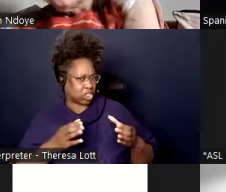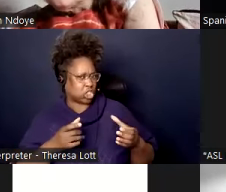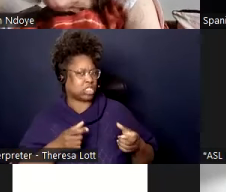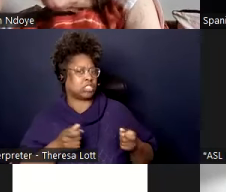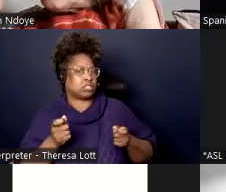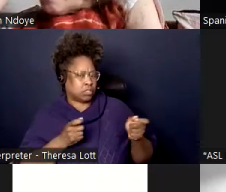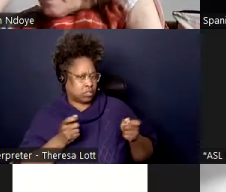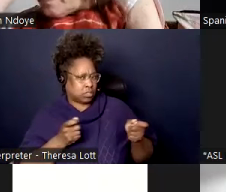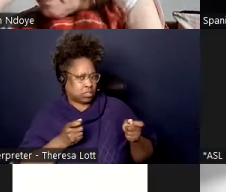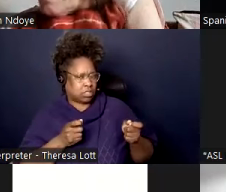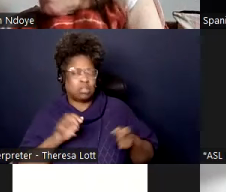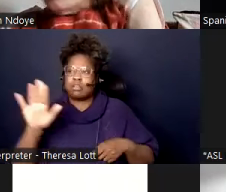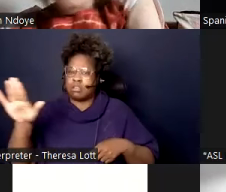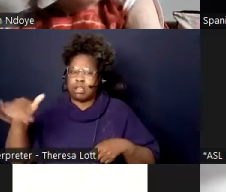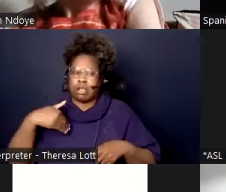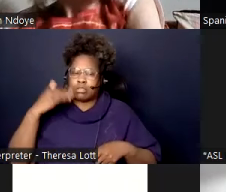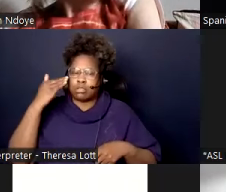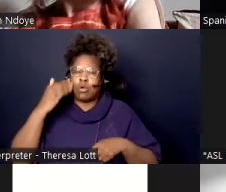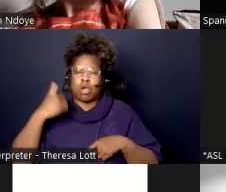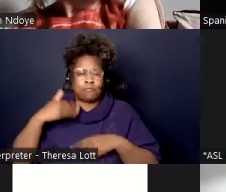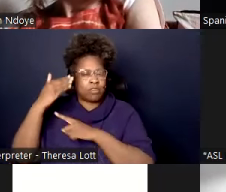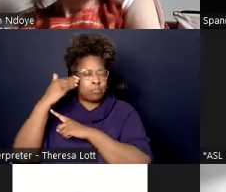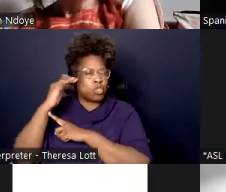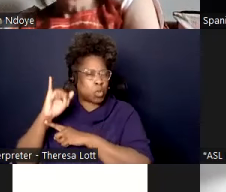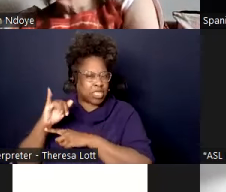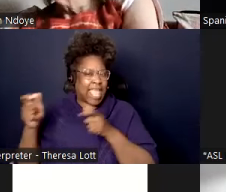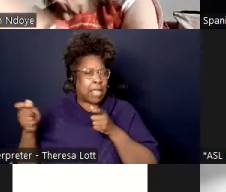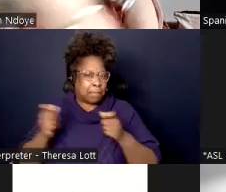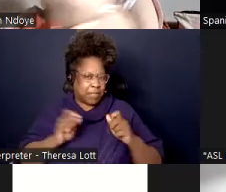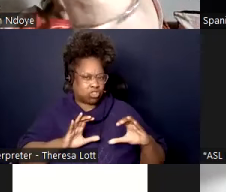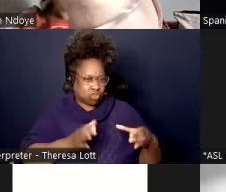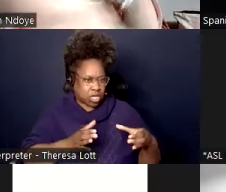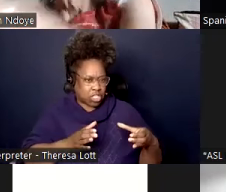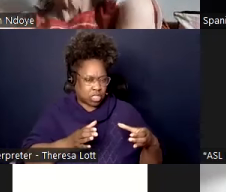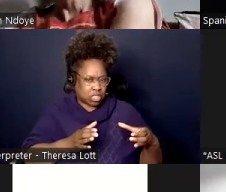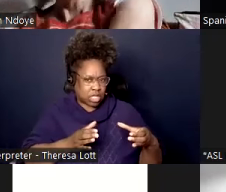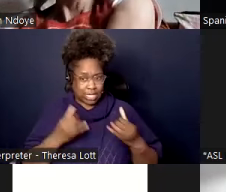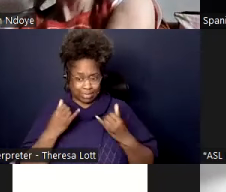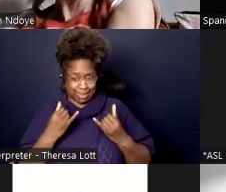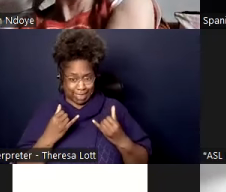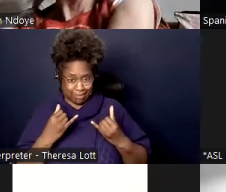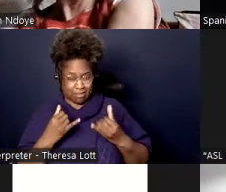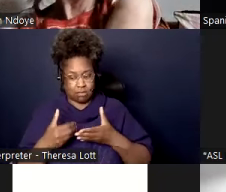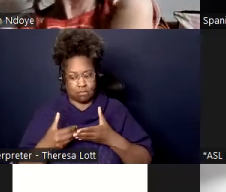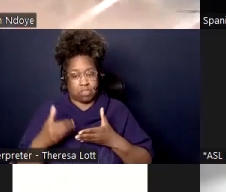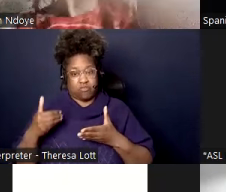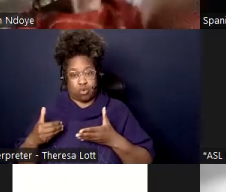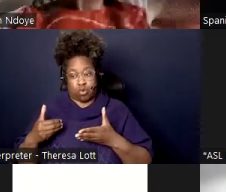I'm familiar with that administration as well as this one and the one before